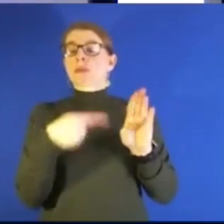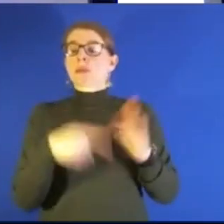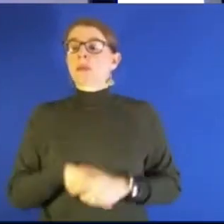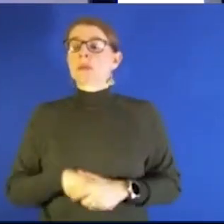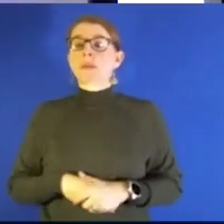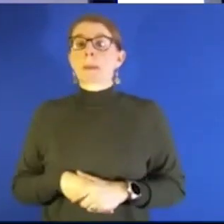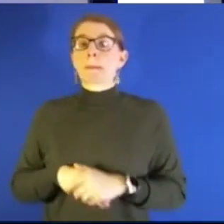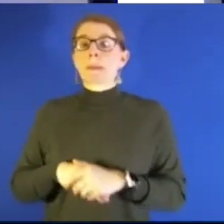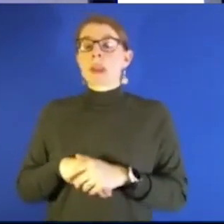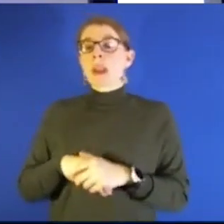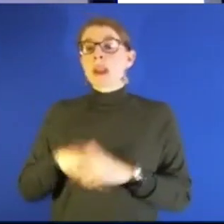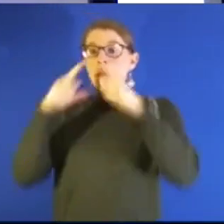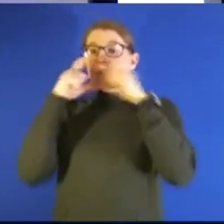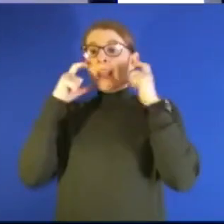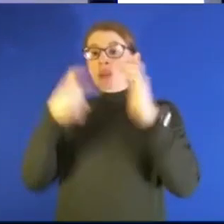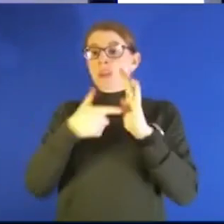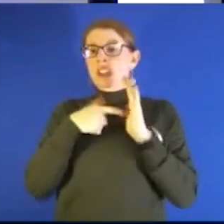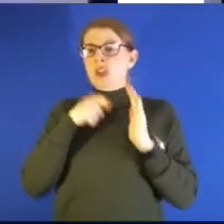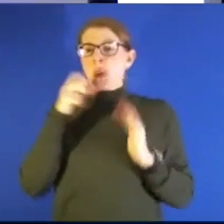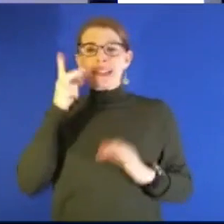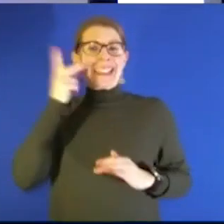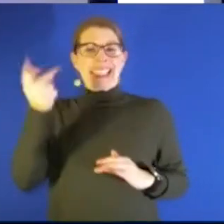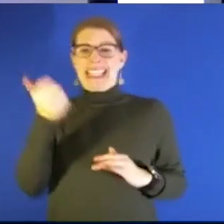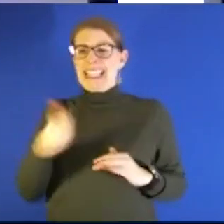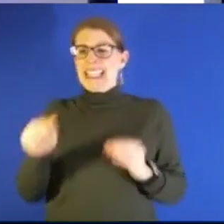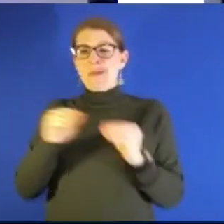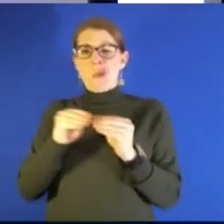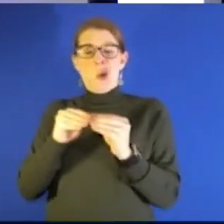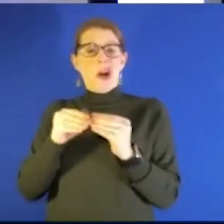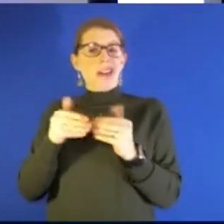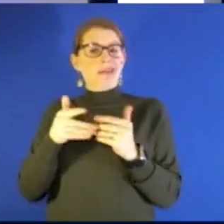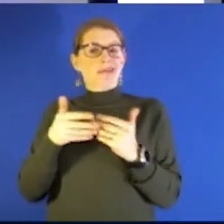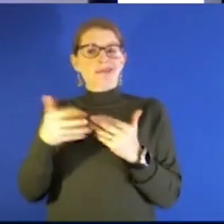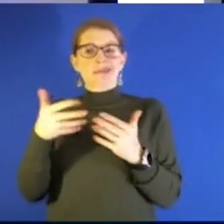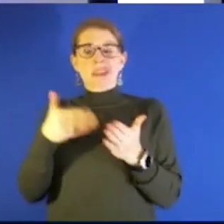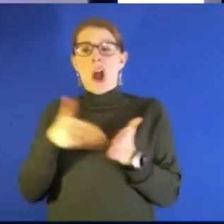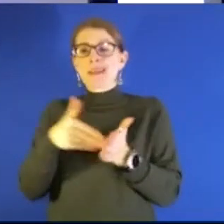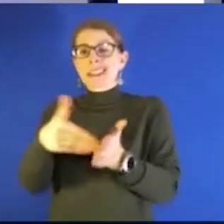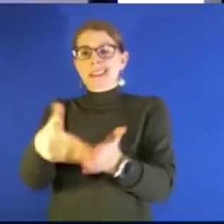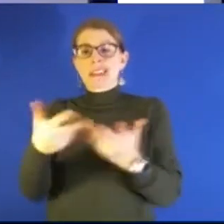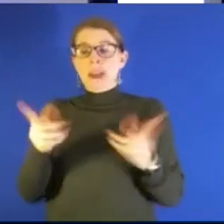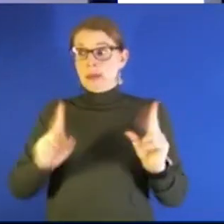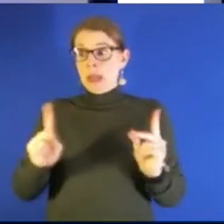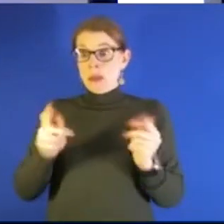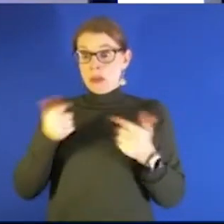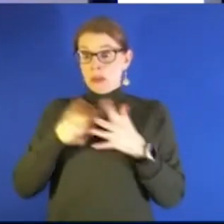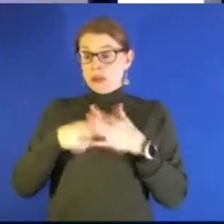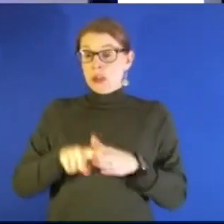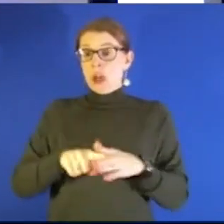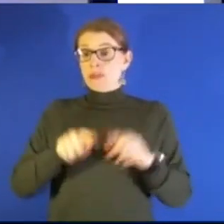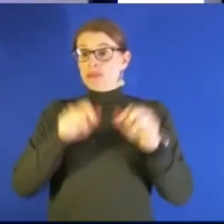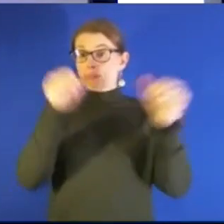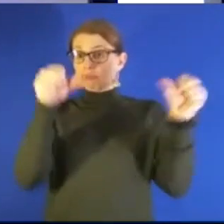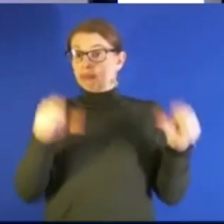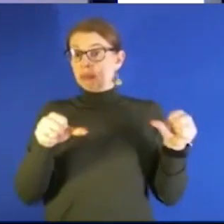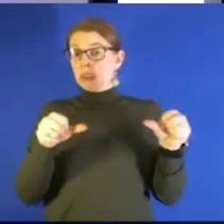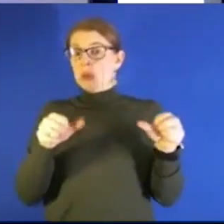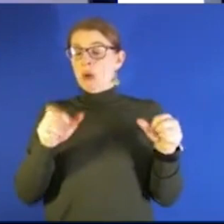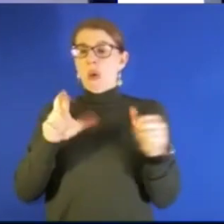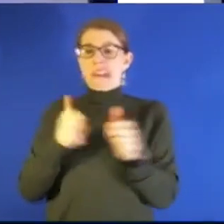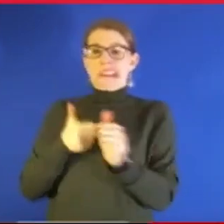are required? We just don't see those very often. Is that something people are going to start doing, or do they just shy away from it because they know they're going to lose